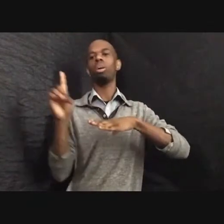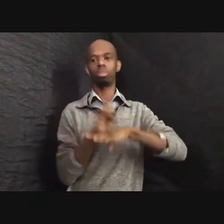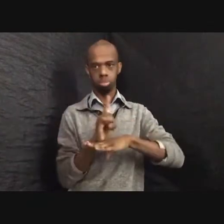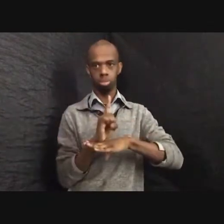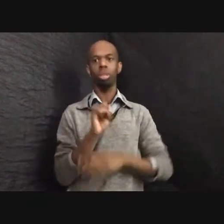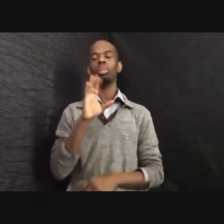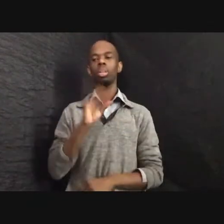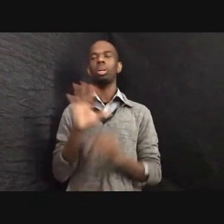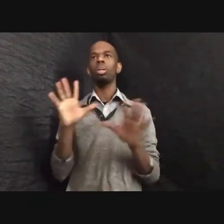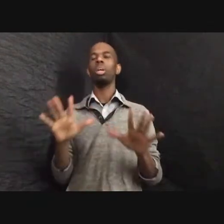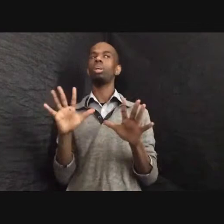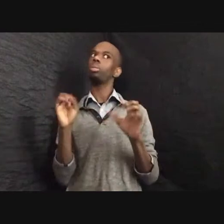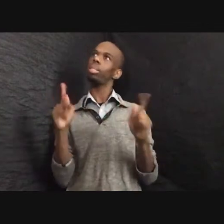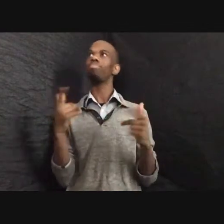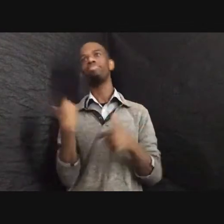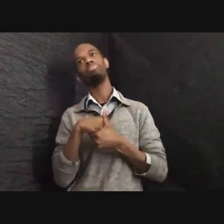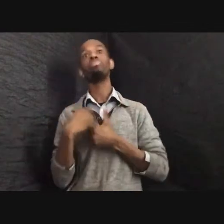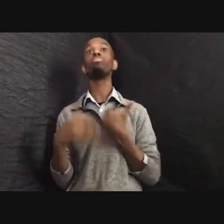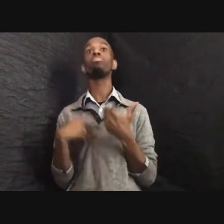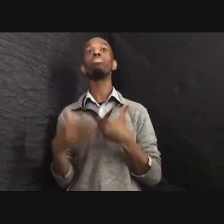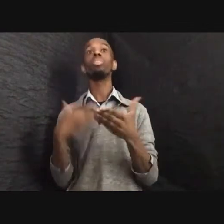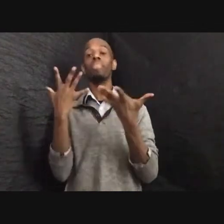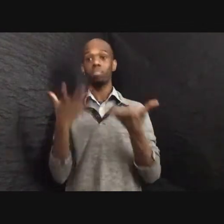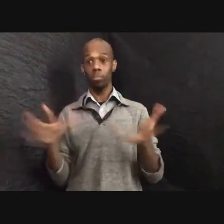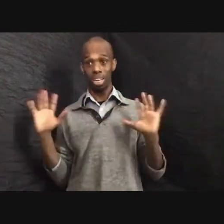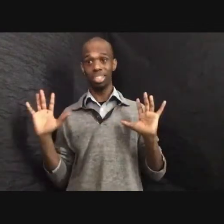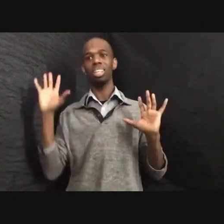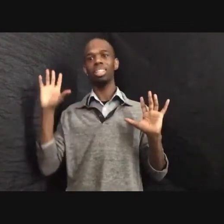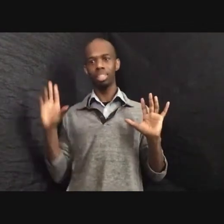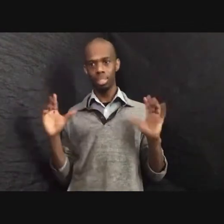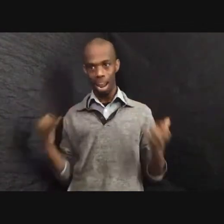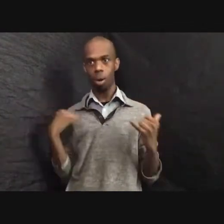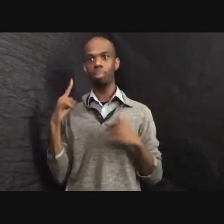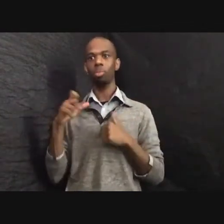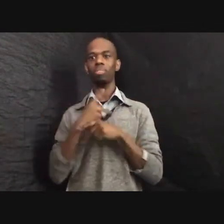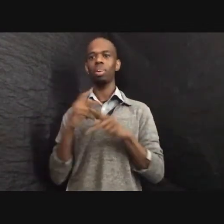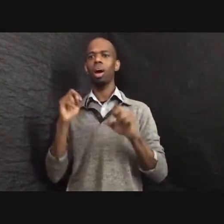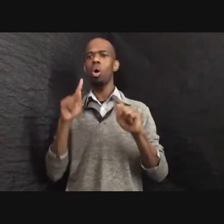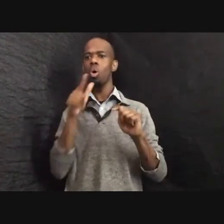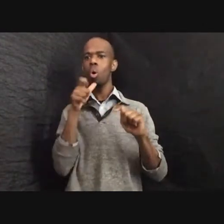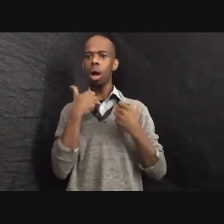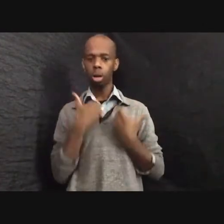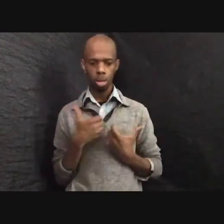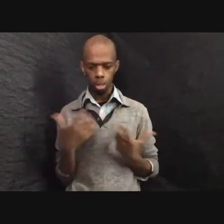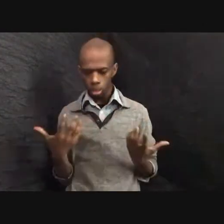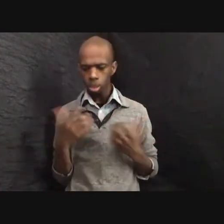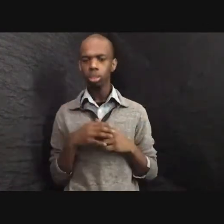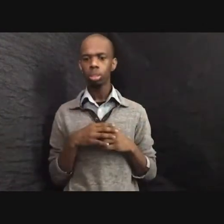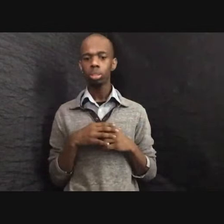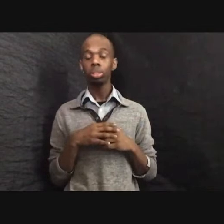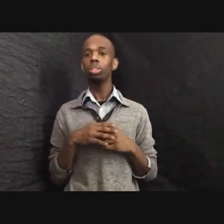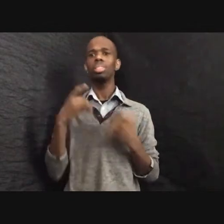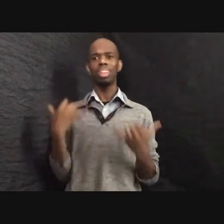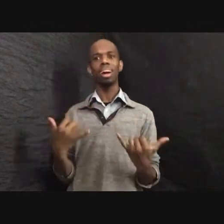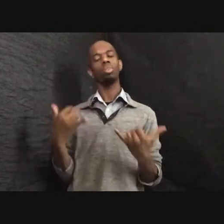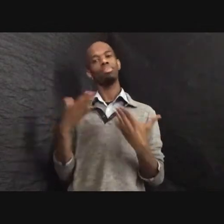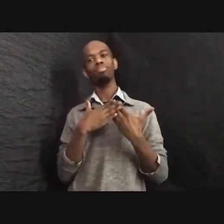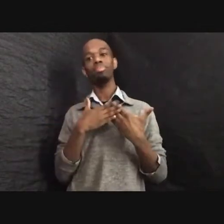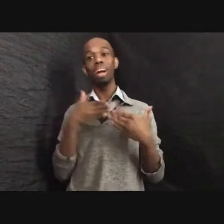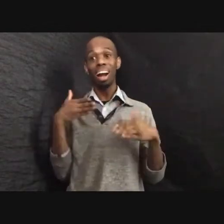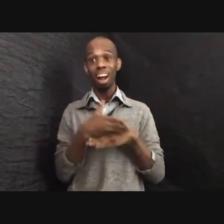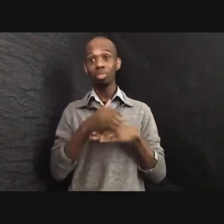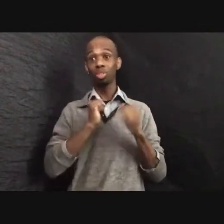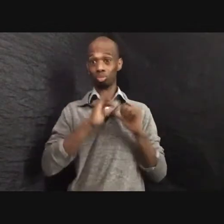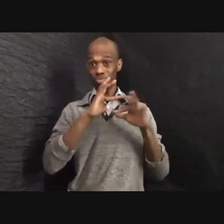are. This is from St. Petersburg, Florida, and who your daddy is and everybody is. This is why you're here, and you will no longer be silent about these issues. And I don't care who